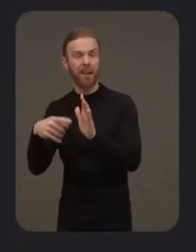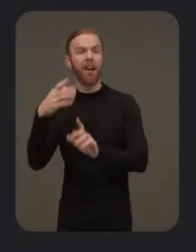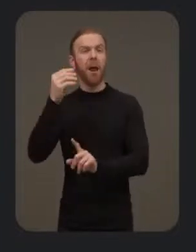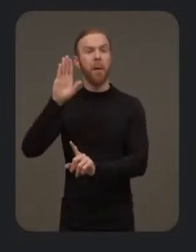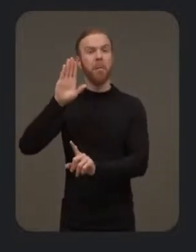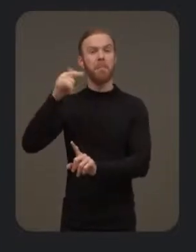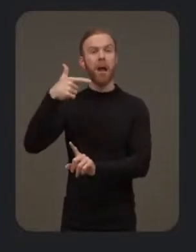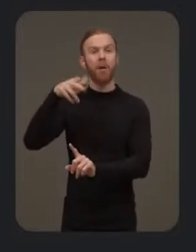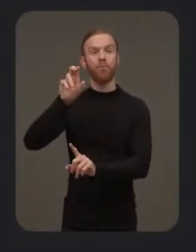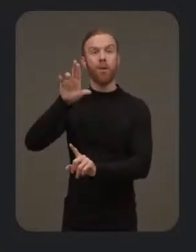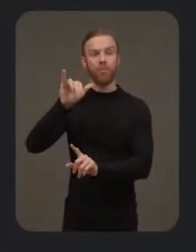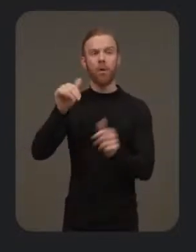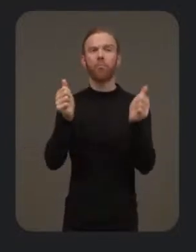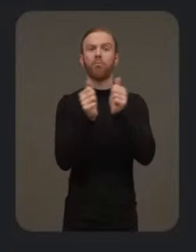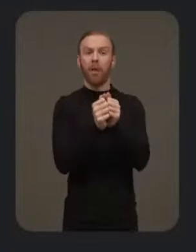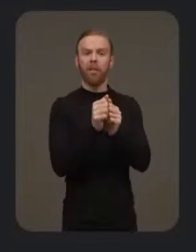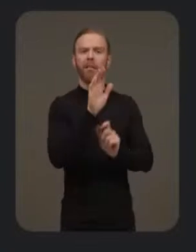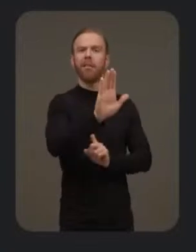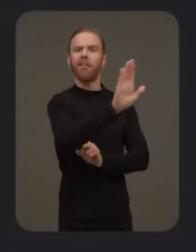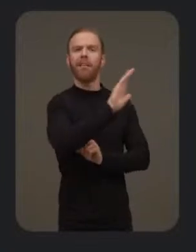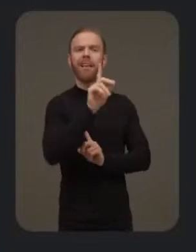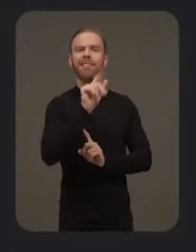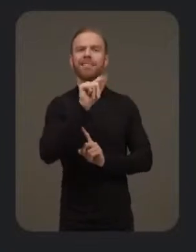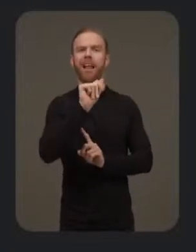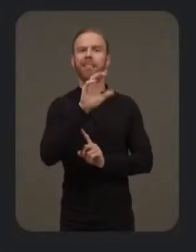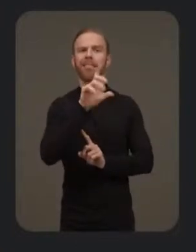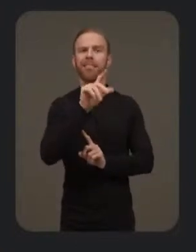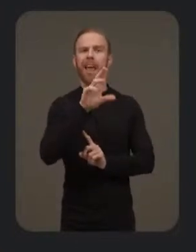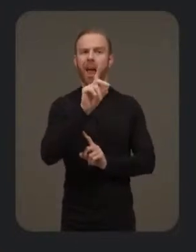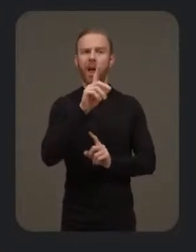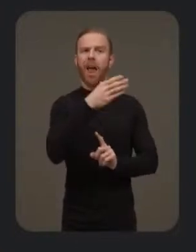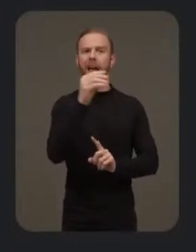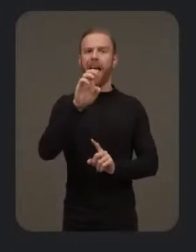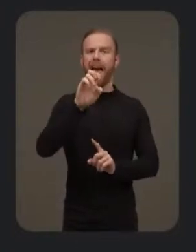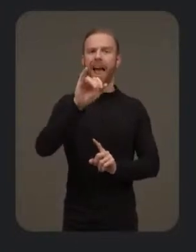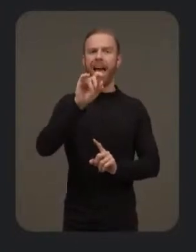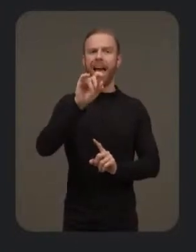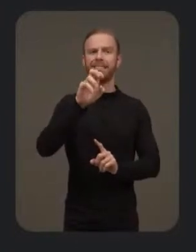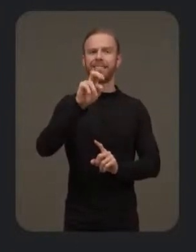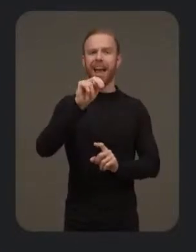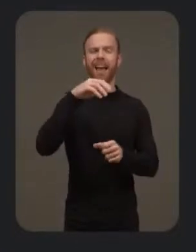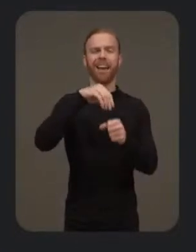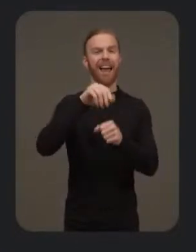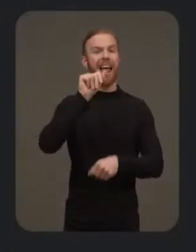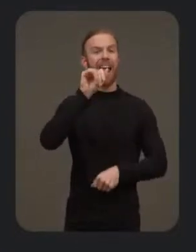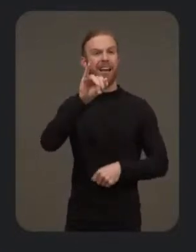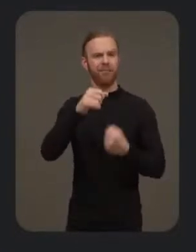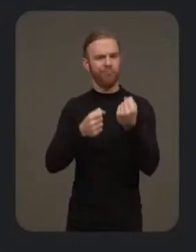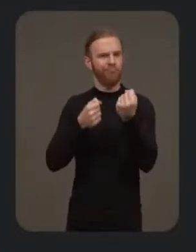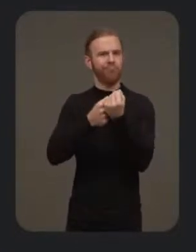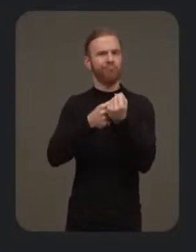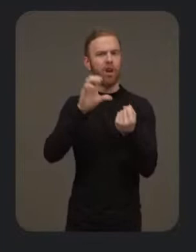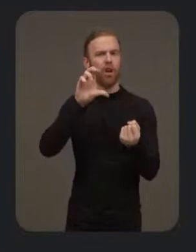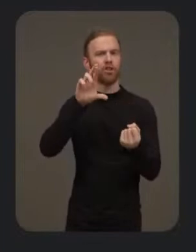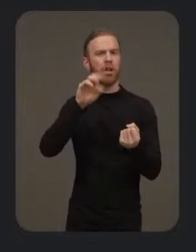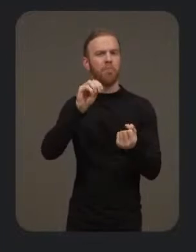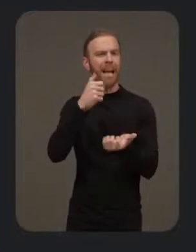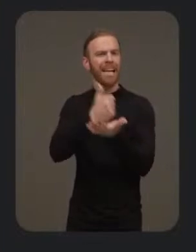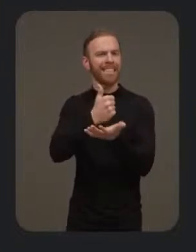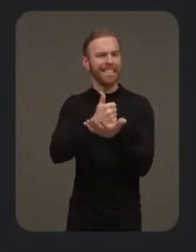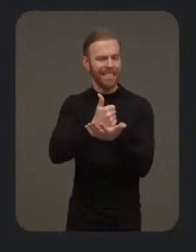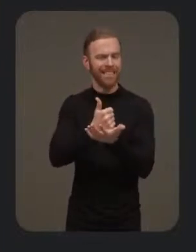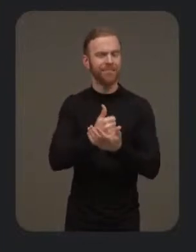BigQuery with their data cloud and Einstein, their AI-infused CRM assistant. In